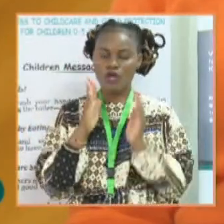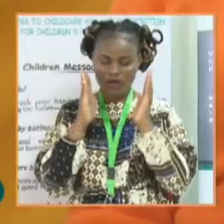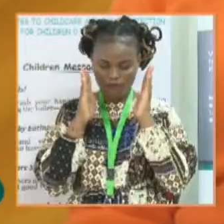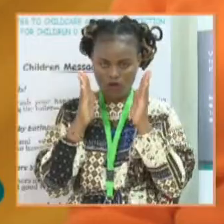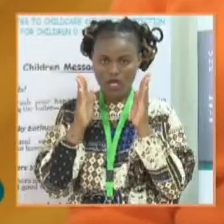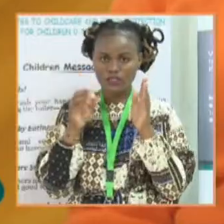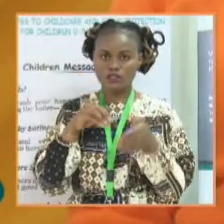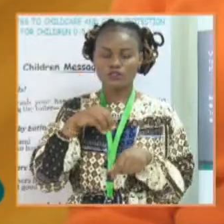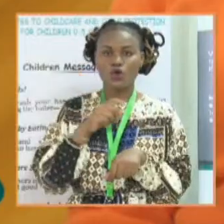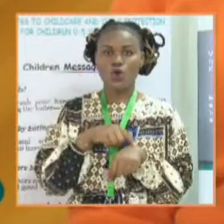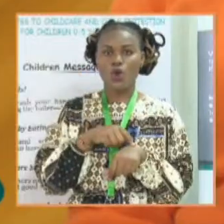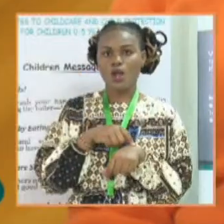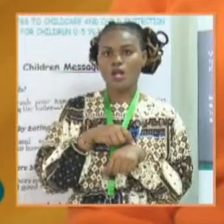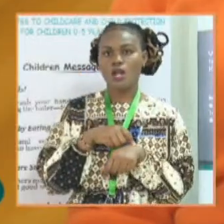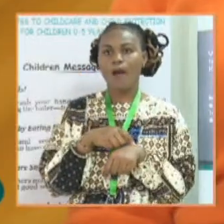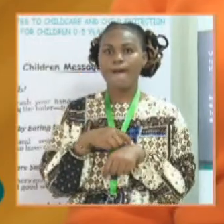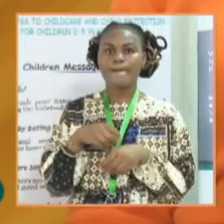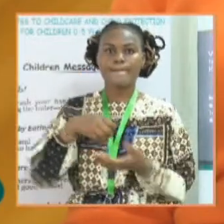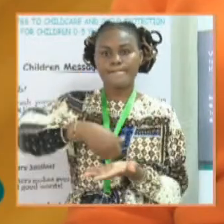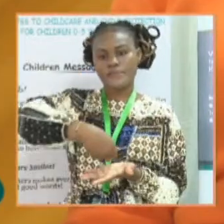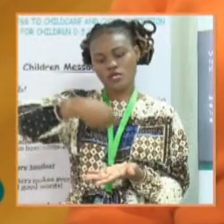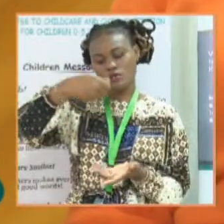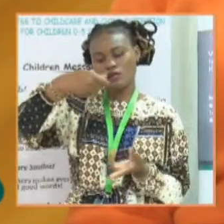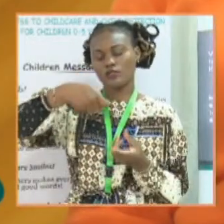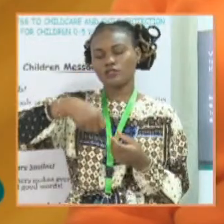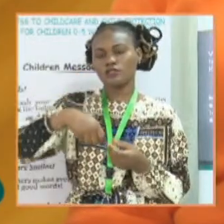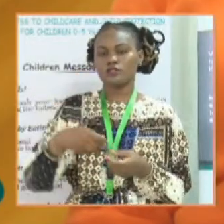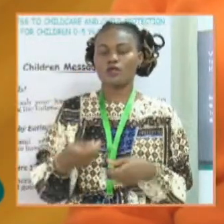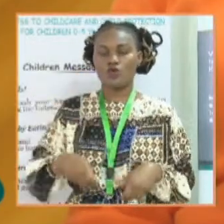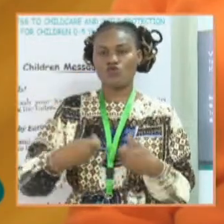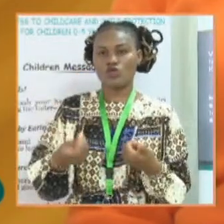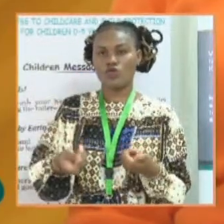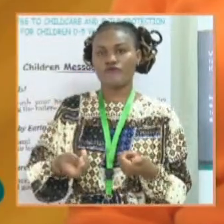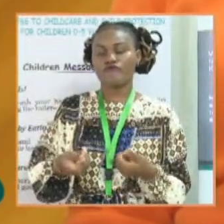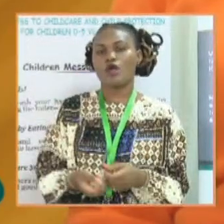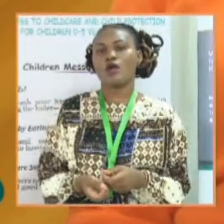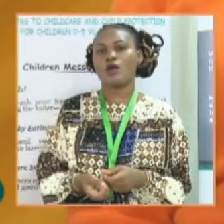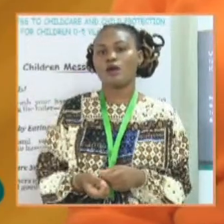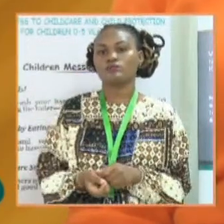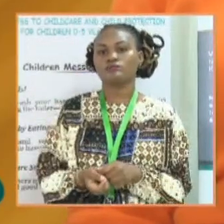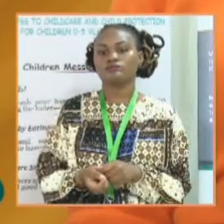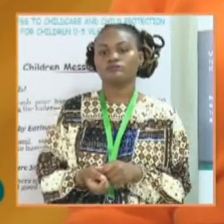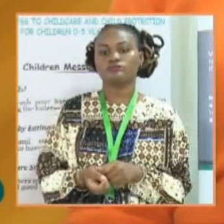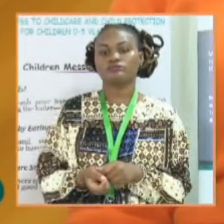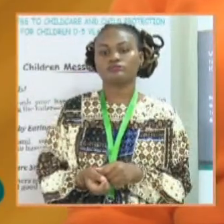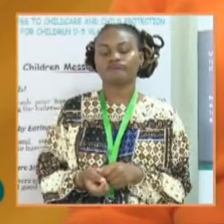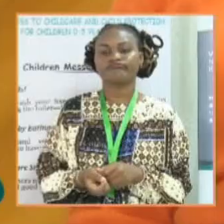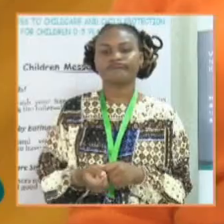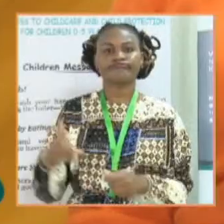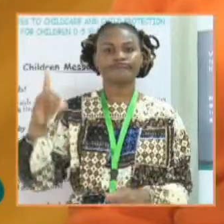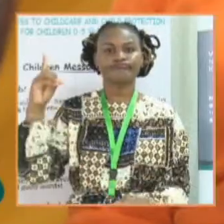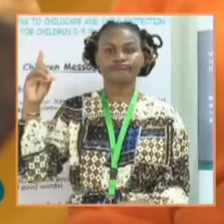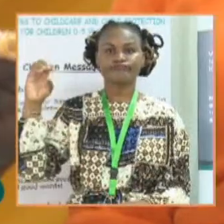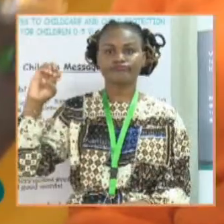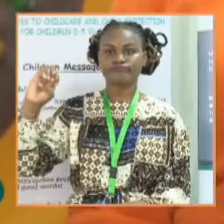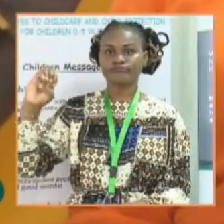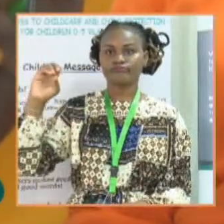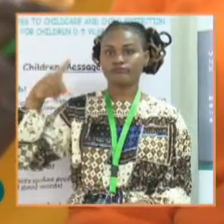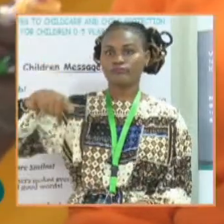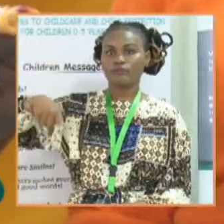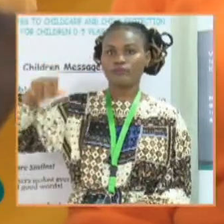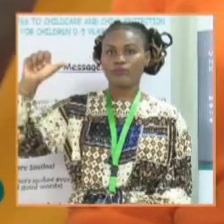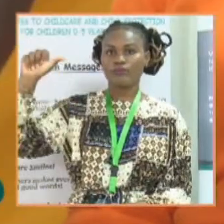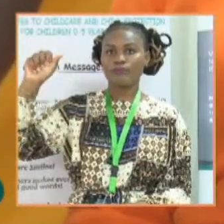lines. If we were looking at budget line allocation against the department, then we were looking at the budget that